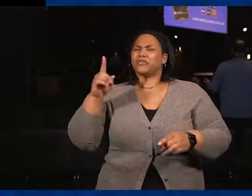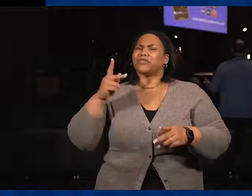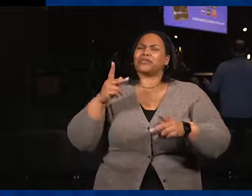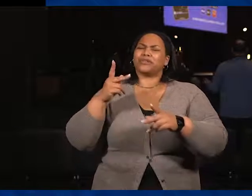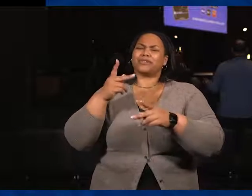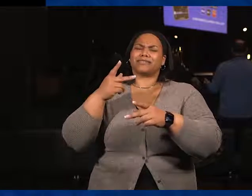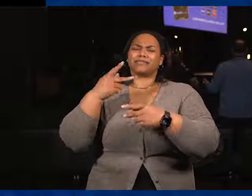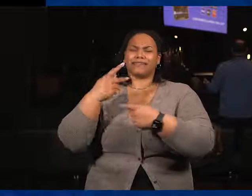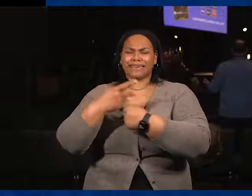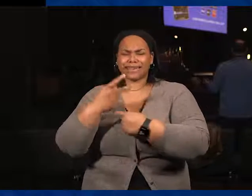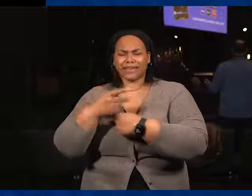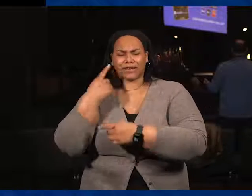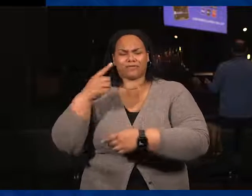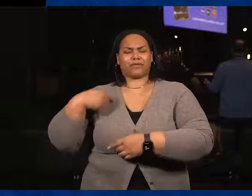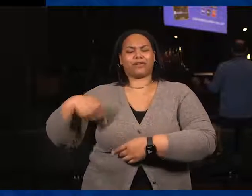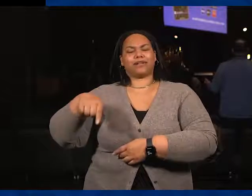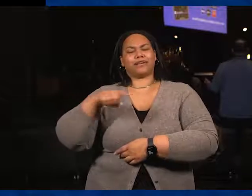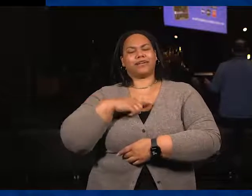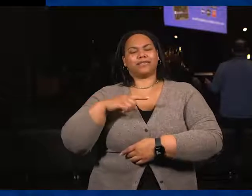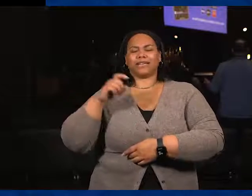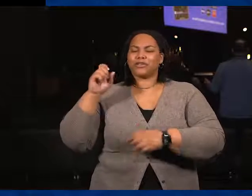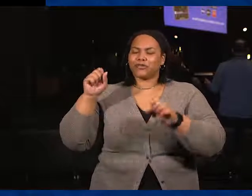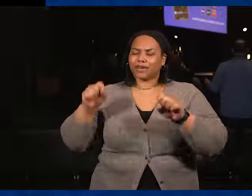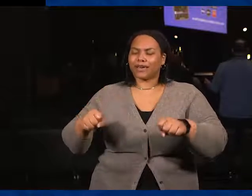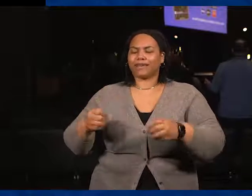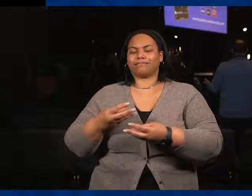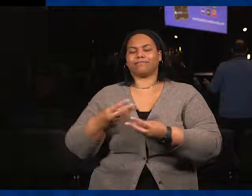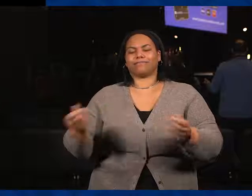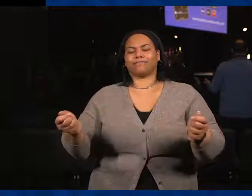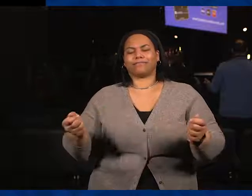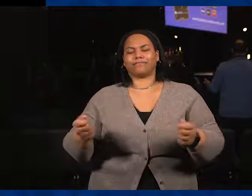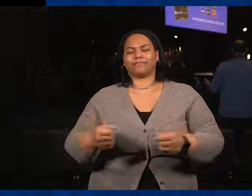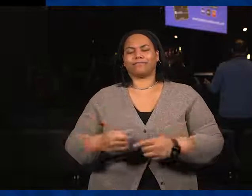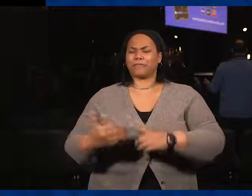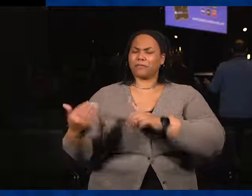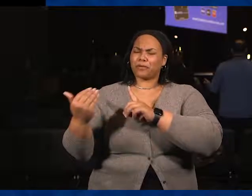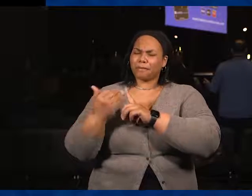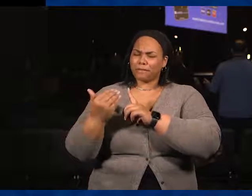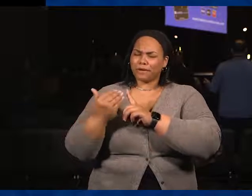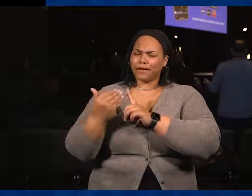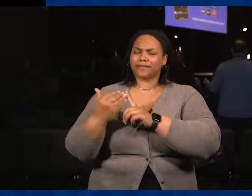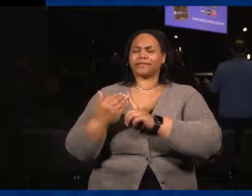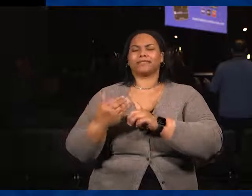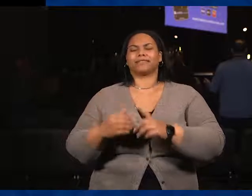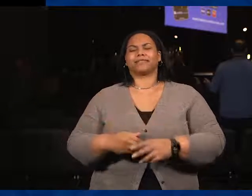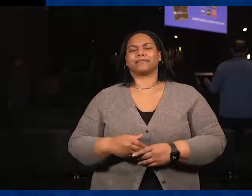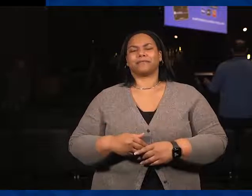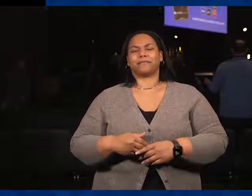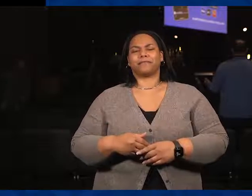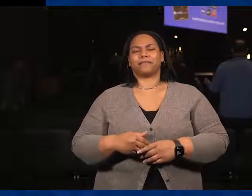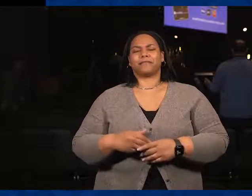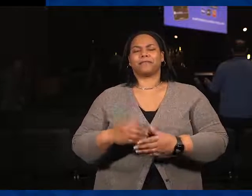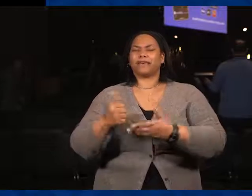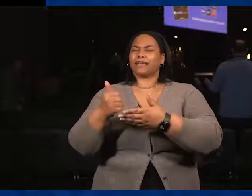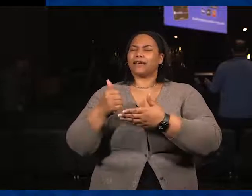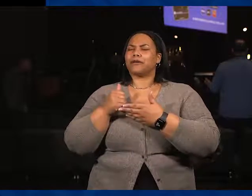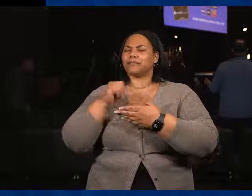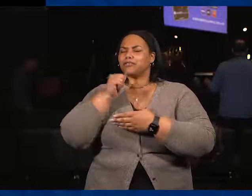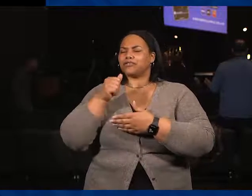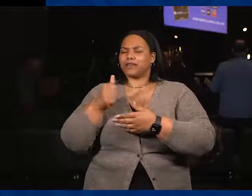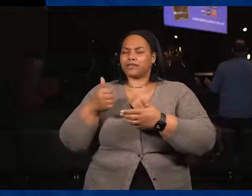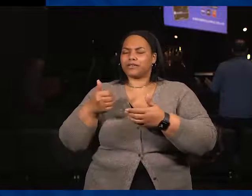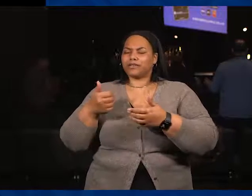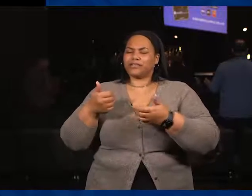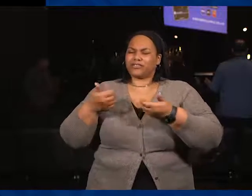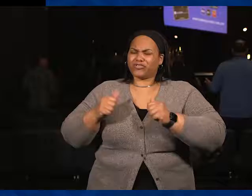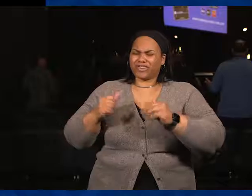come in and help and resolve. Just remind us of that, Lord. Help us to not try to do it all on our own, but just to come to